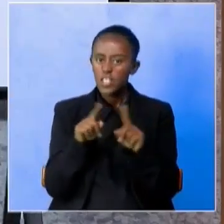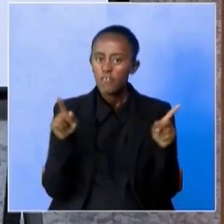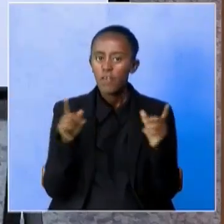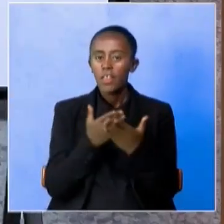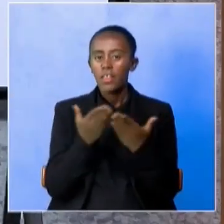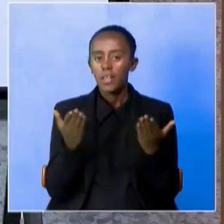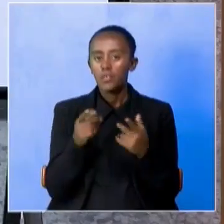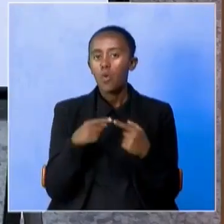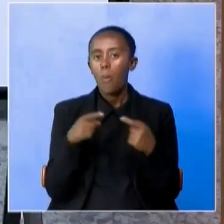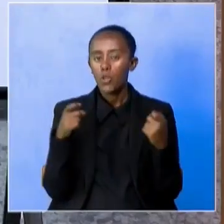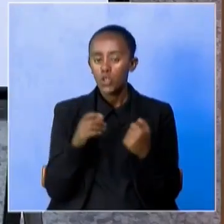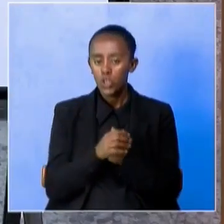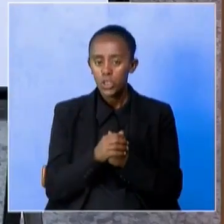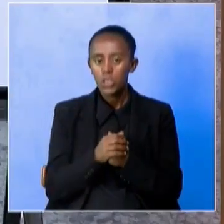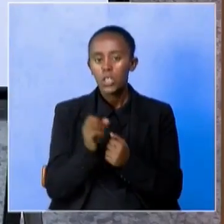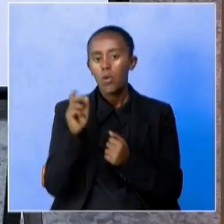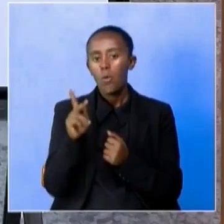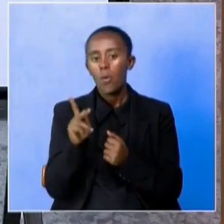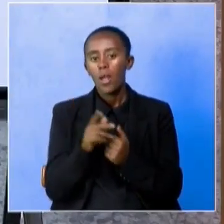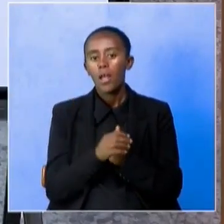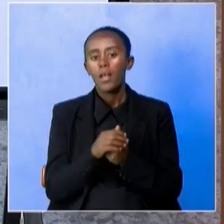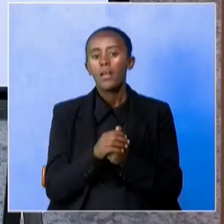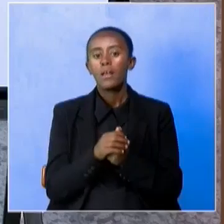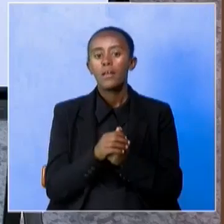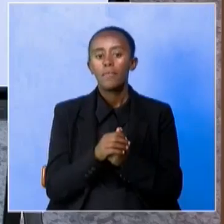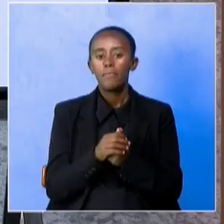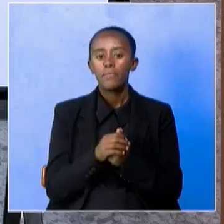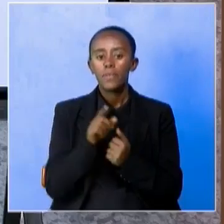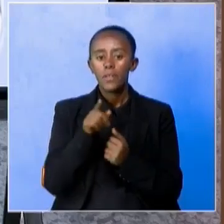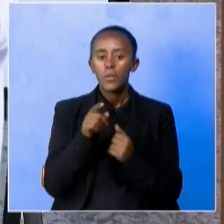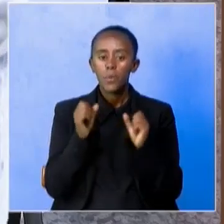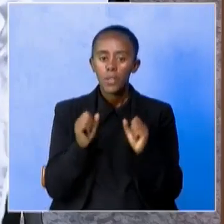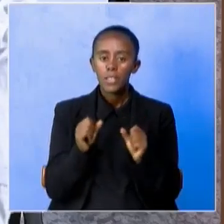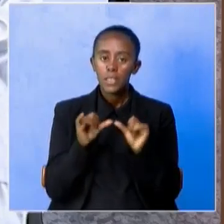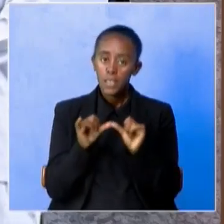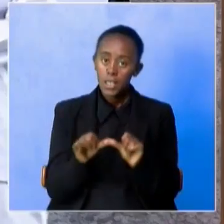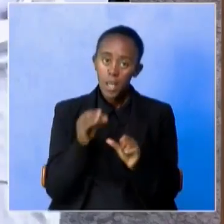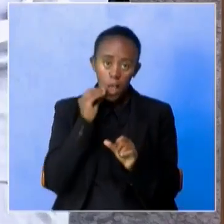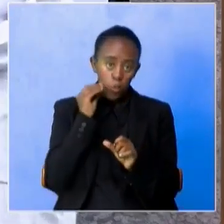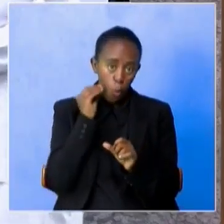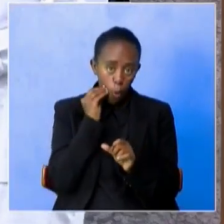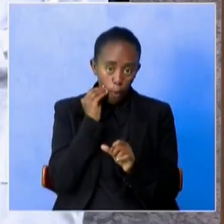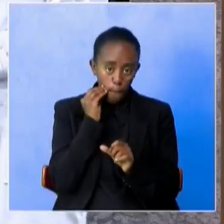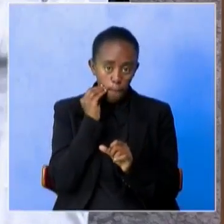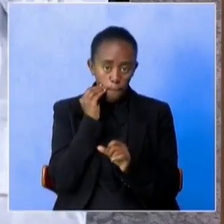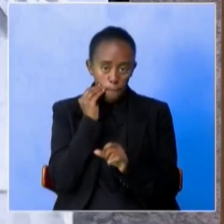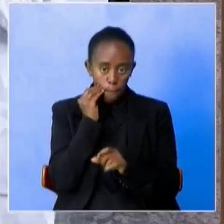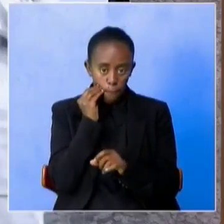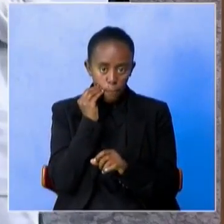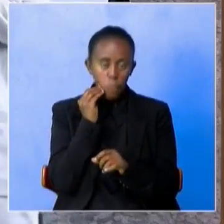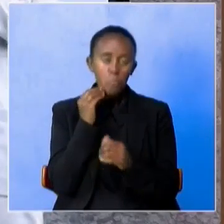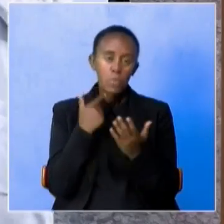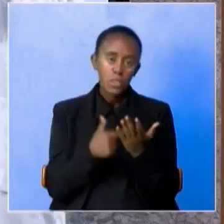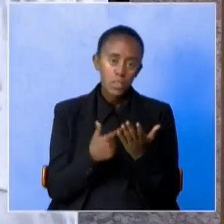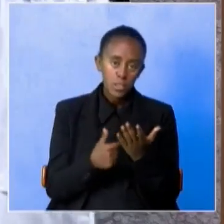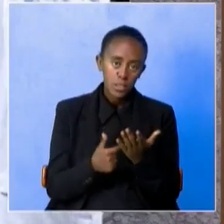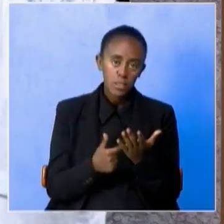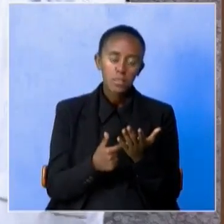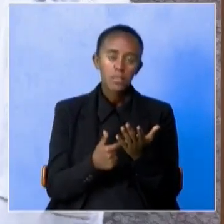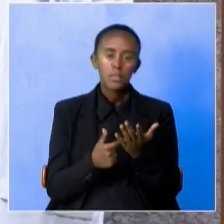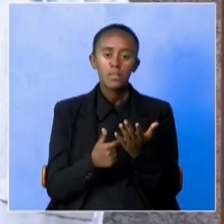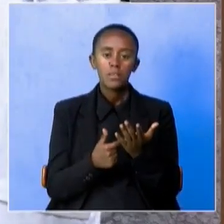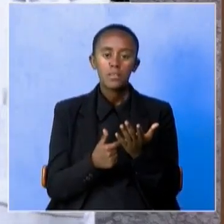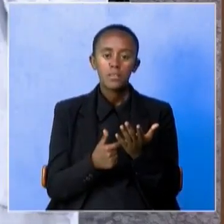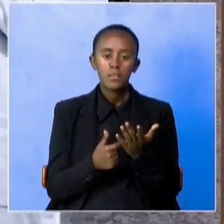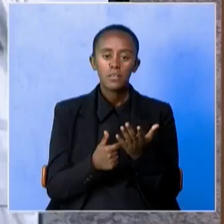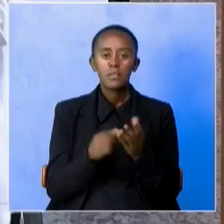things, opposition. Okay, number 4, you can stay at home. So this one feels